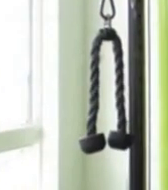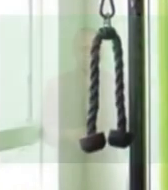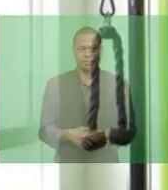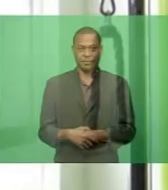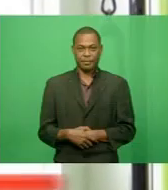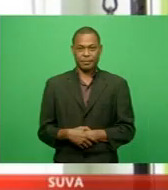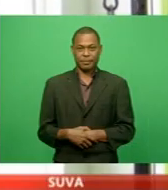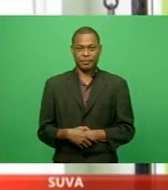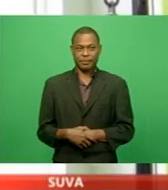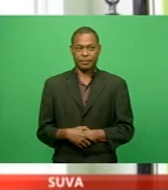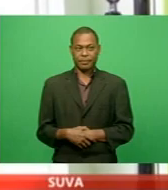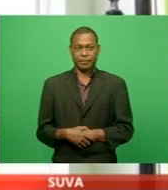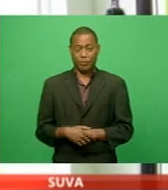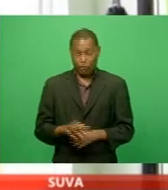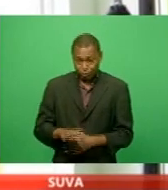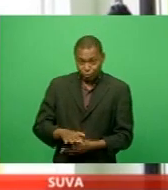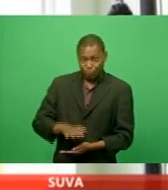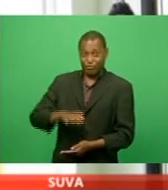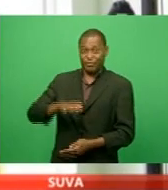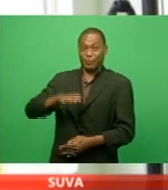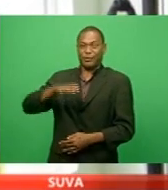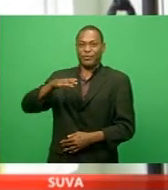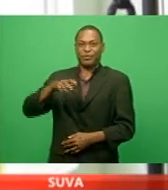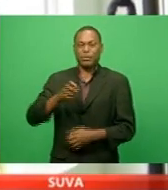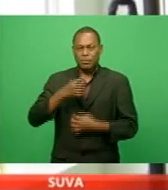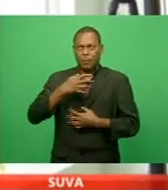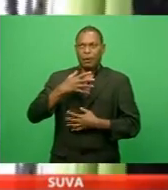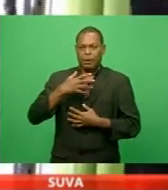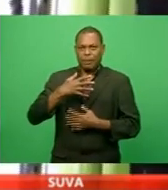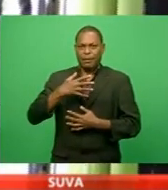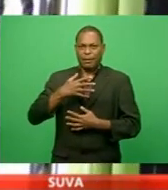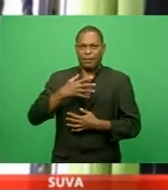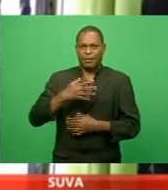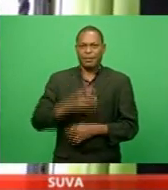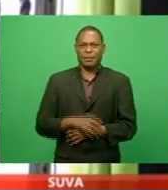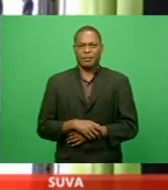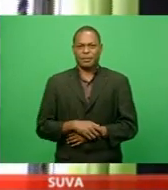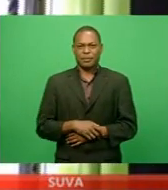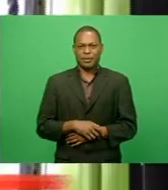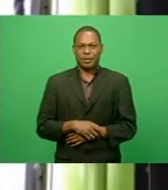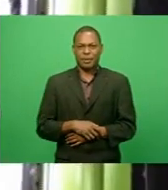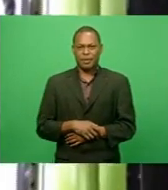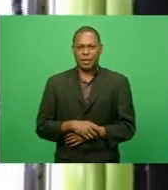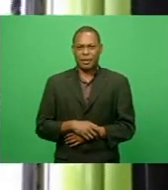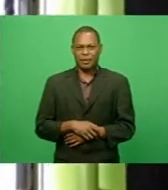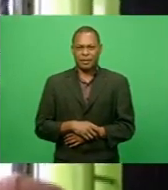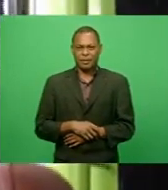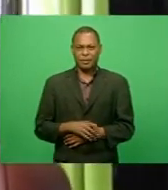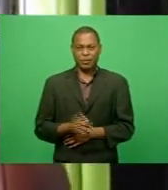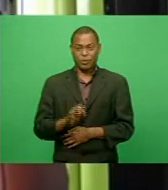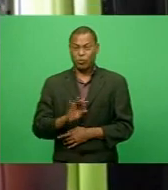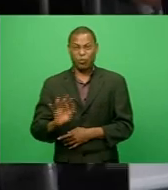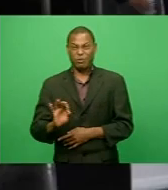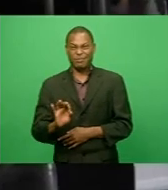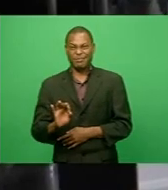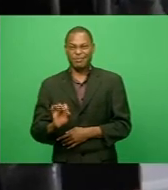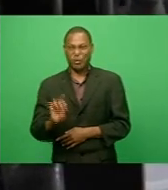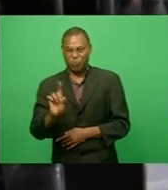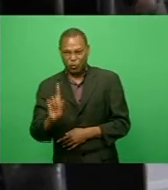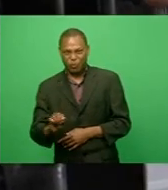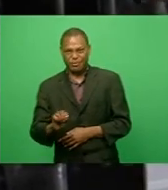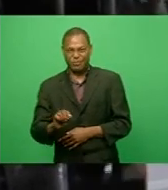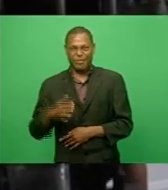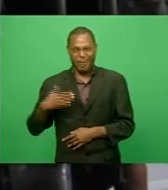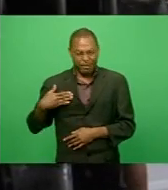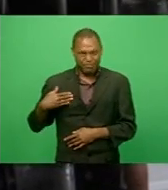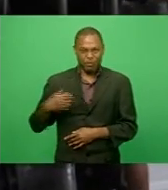Growing up in a family with severe asthma attacks, Pillay did not let his condition dictate what he can and cannot do. But I came